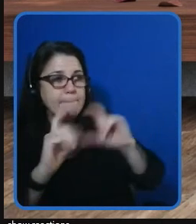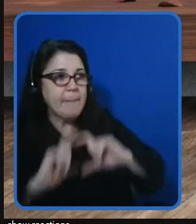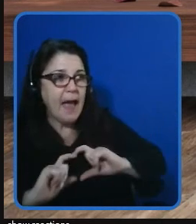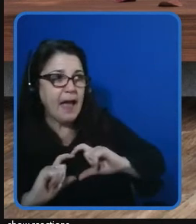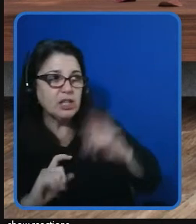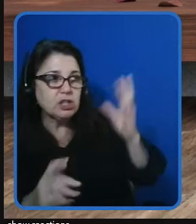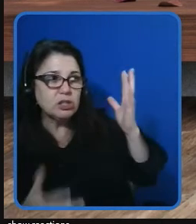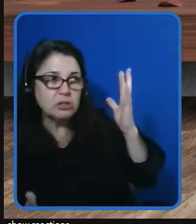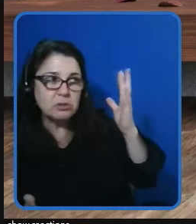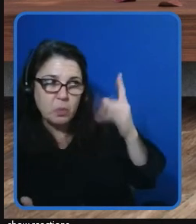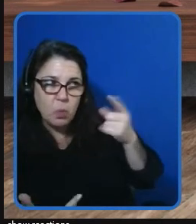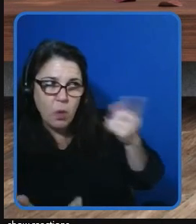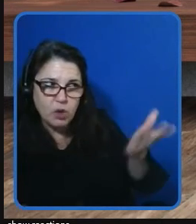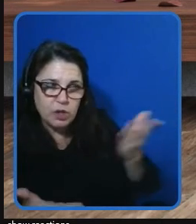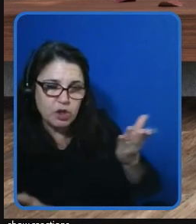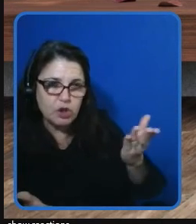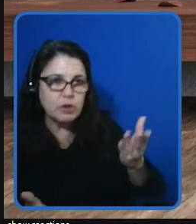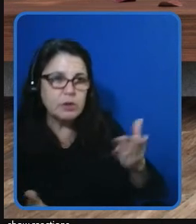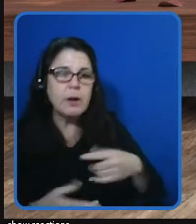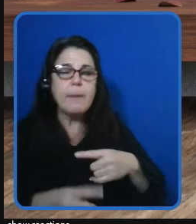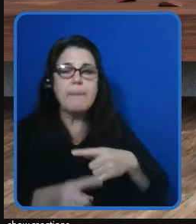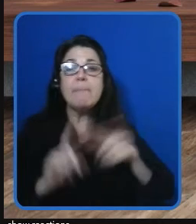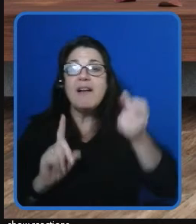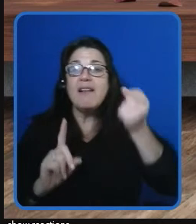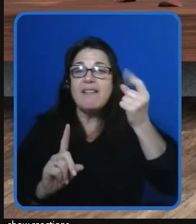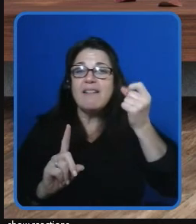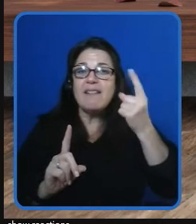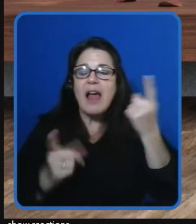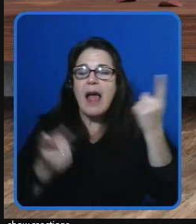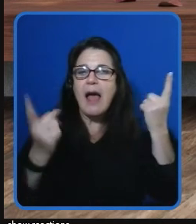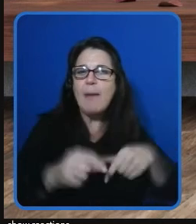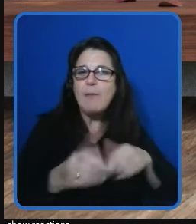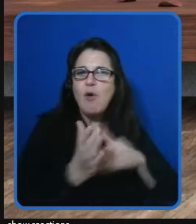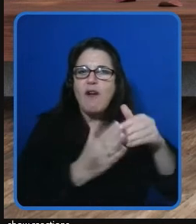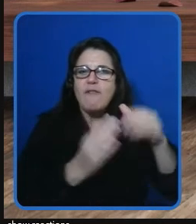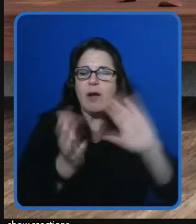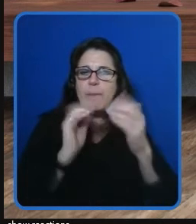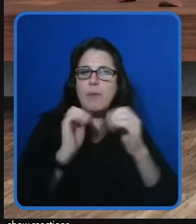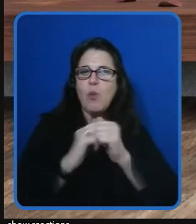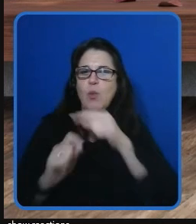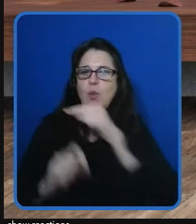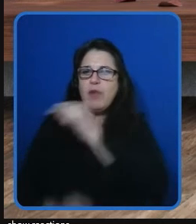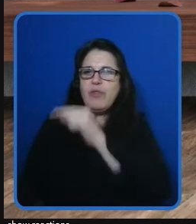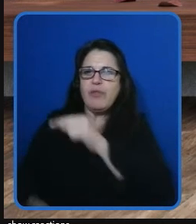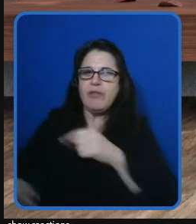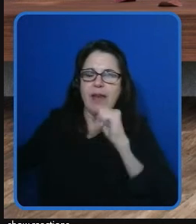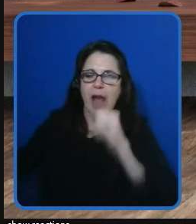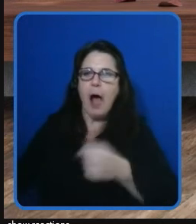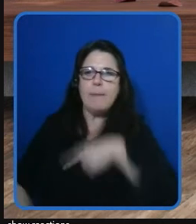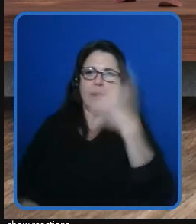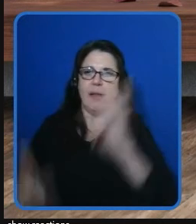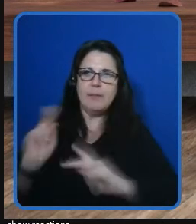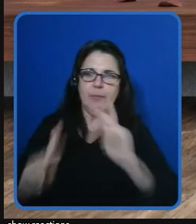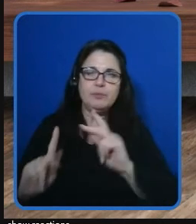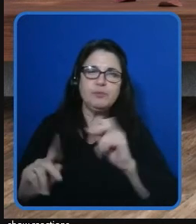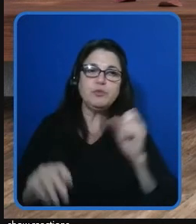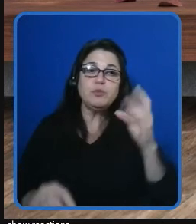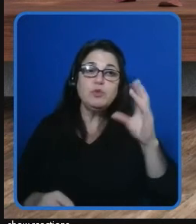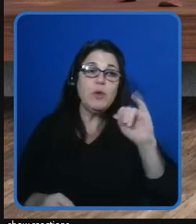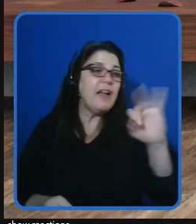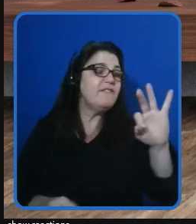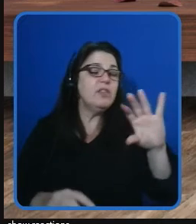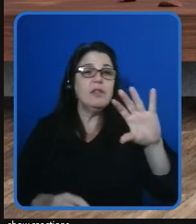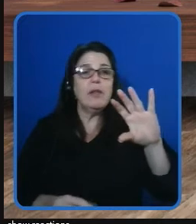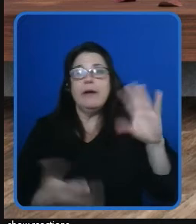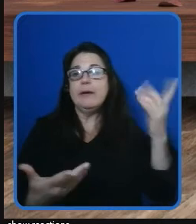the consequences of that happening, though, is especially if, like, let's say one of our colleagues, an engineer, was going in to make a huge presentation to